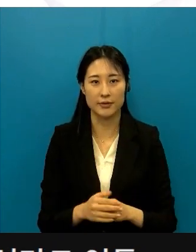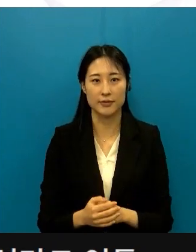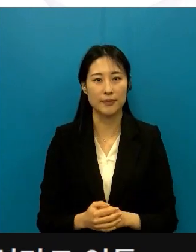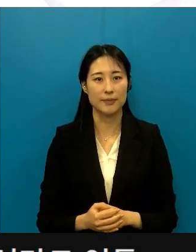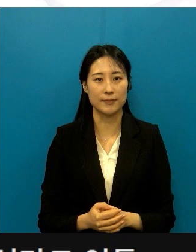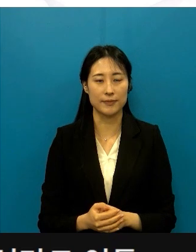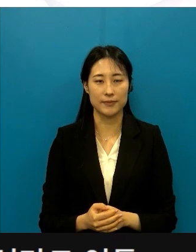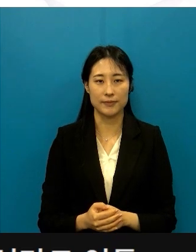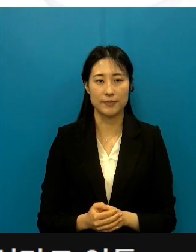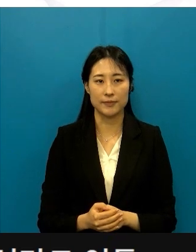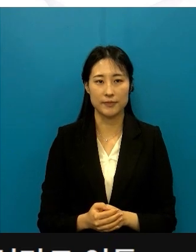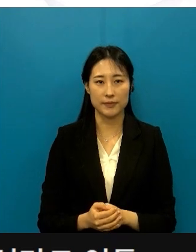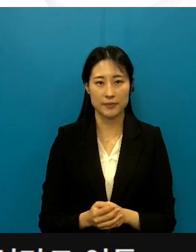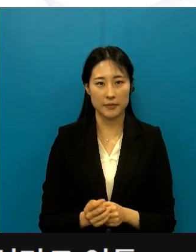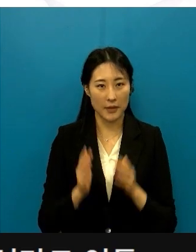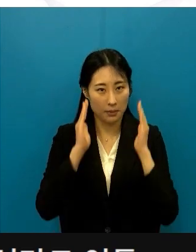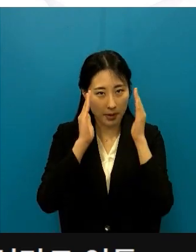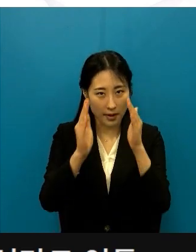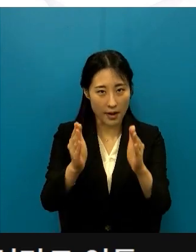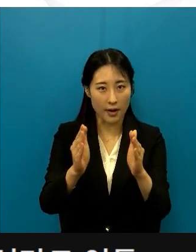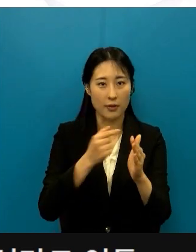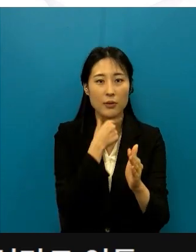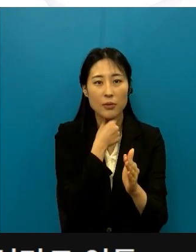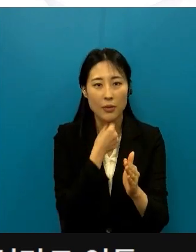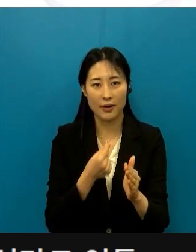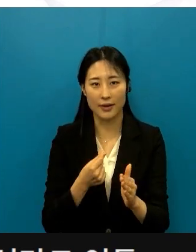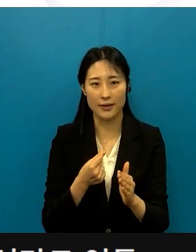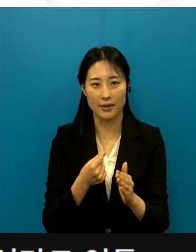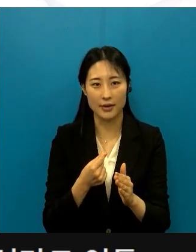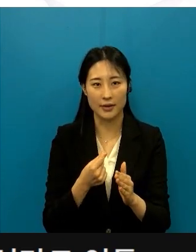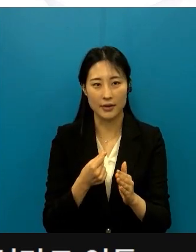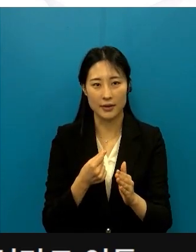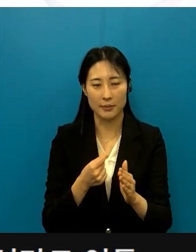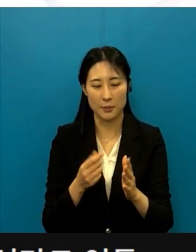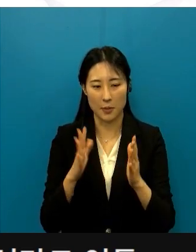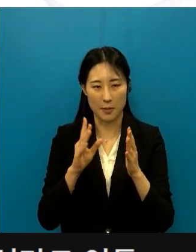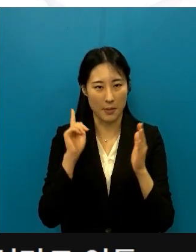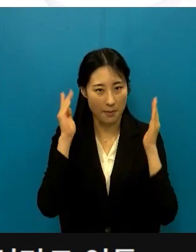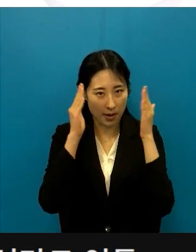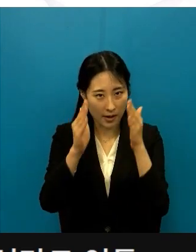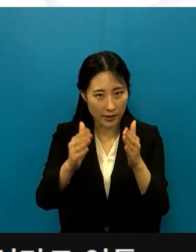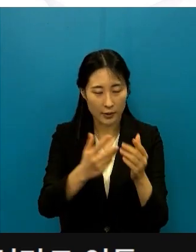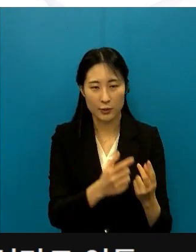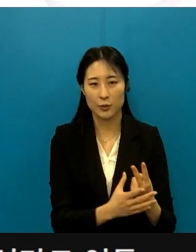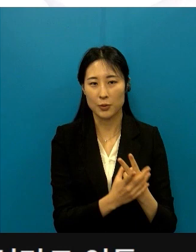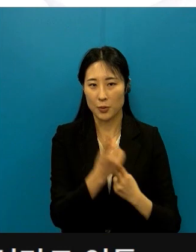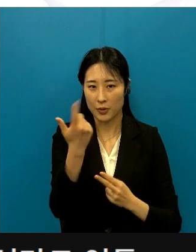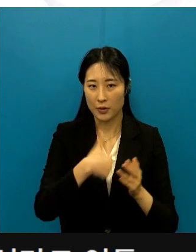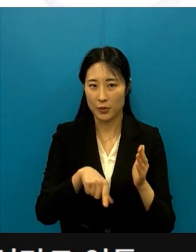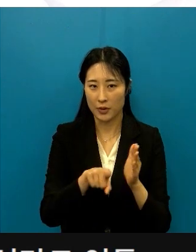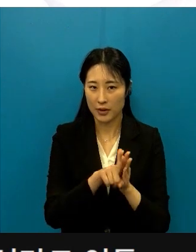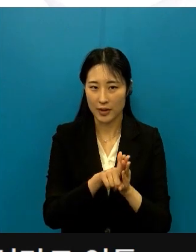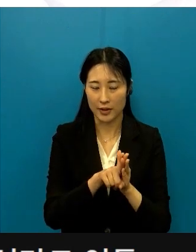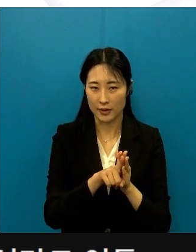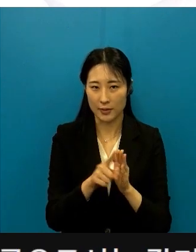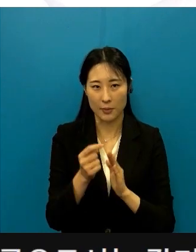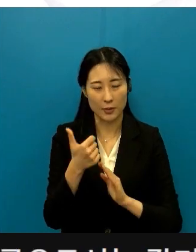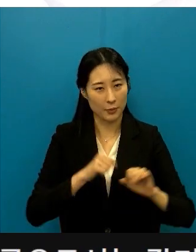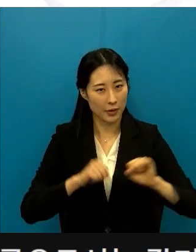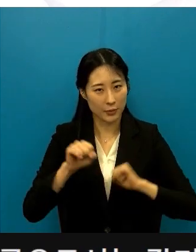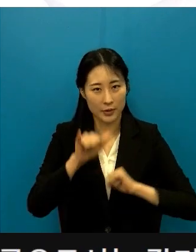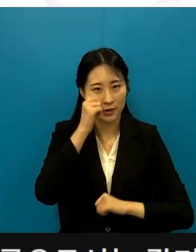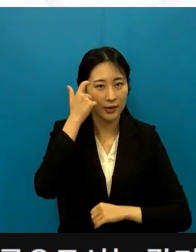moment, many countries have different approaches. So I just wanted to see the prospect or the movement towards